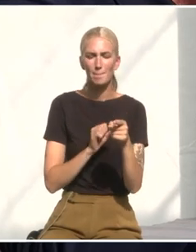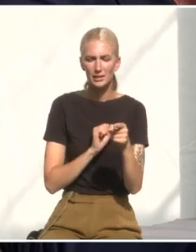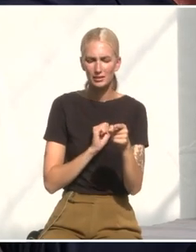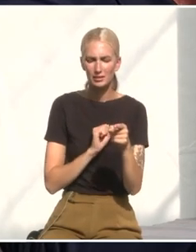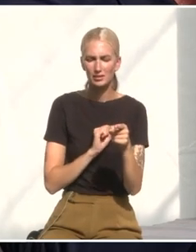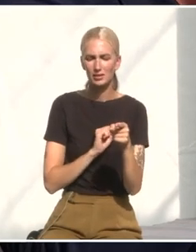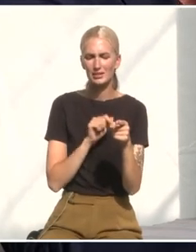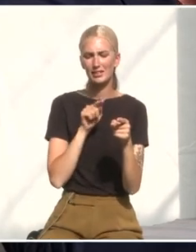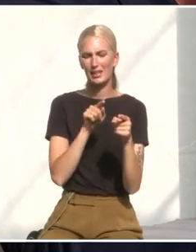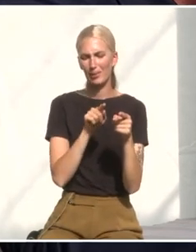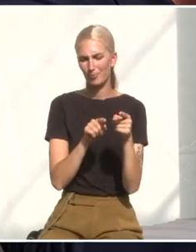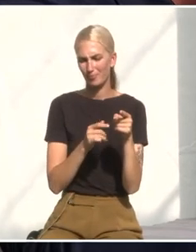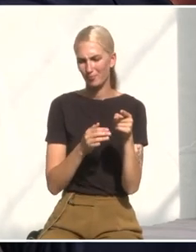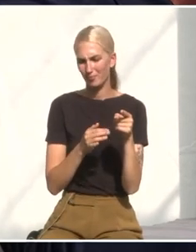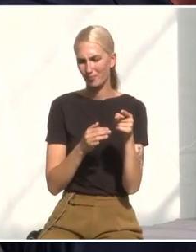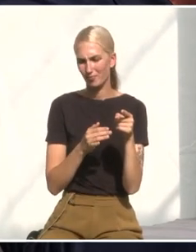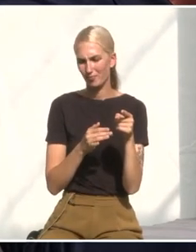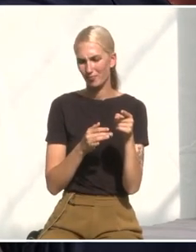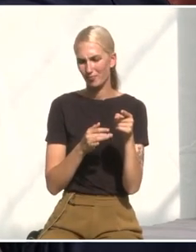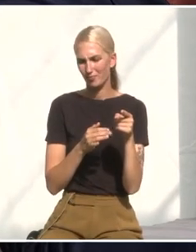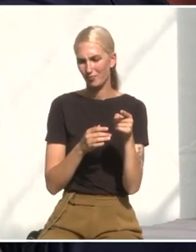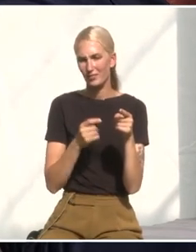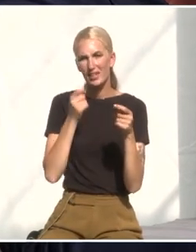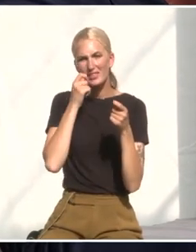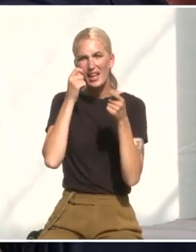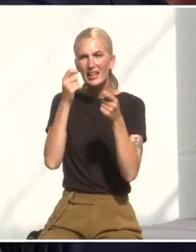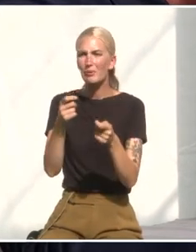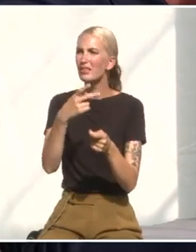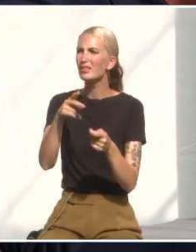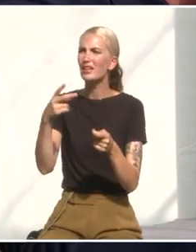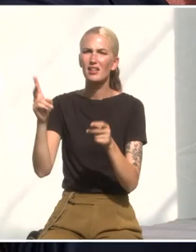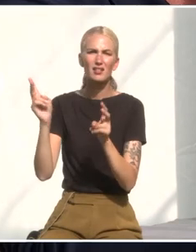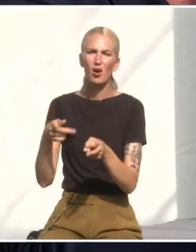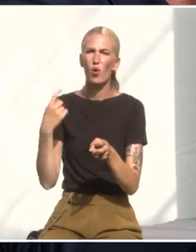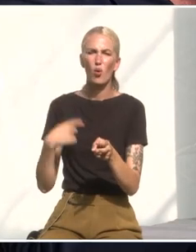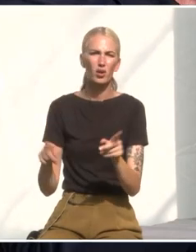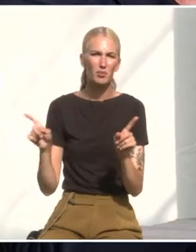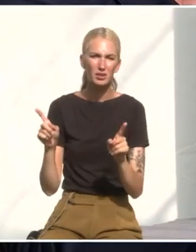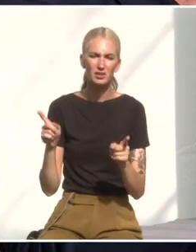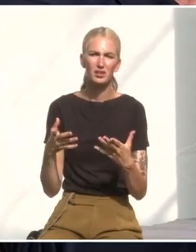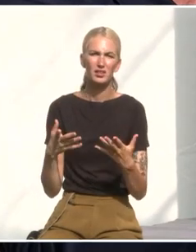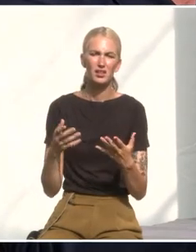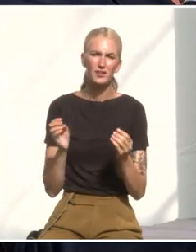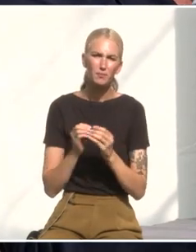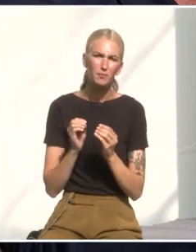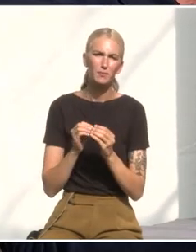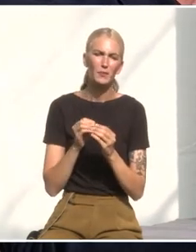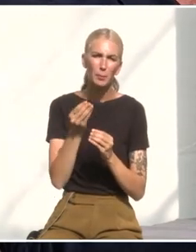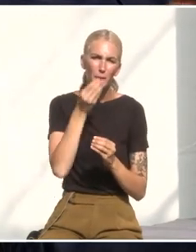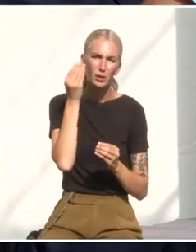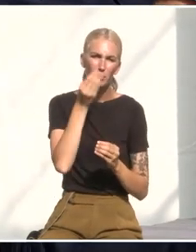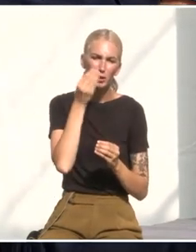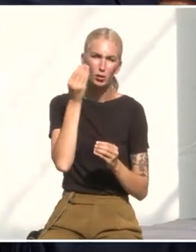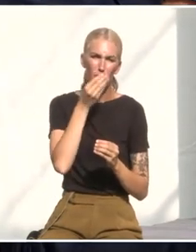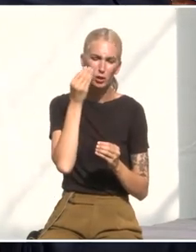that is existent in the others as well. So constant effort is something that you know you